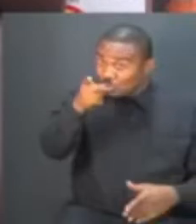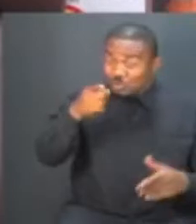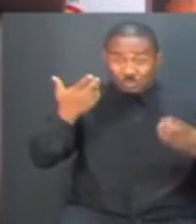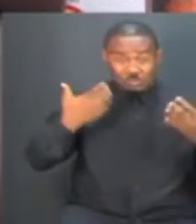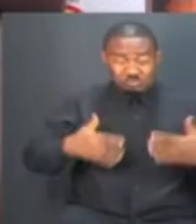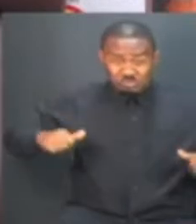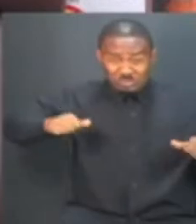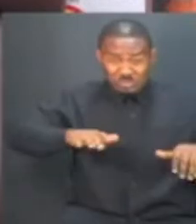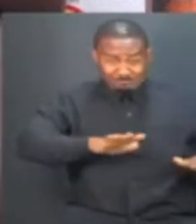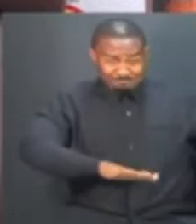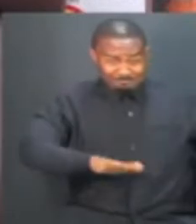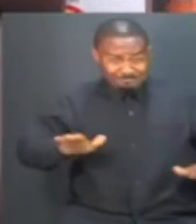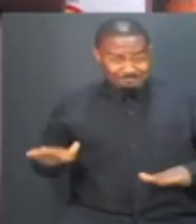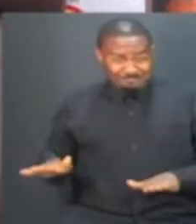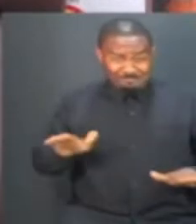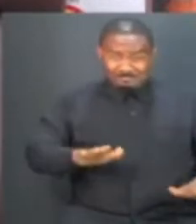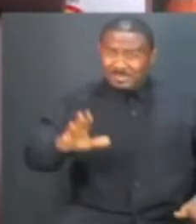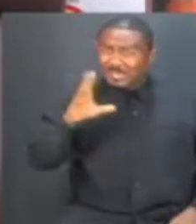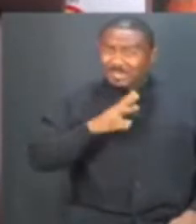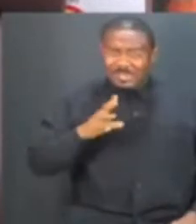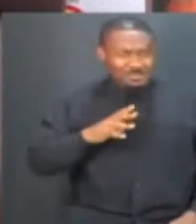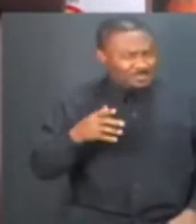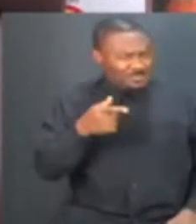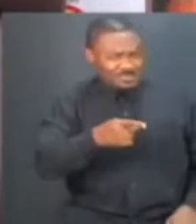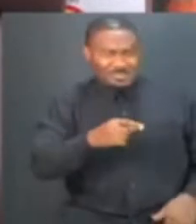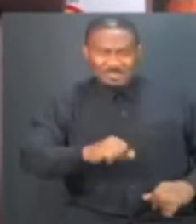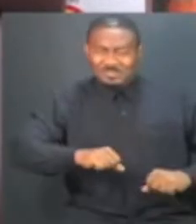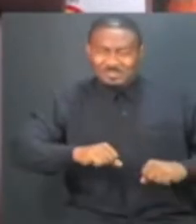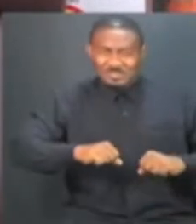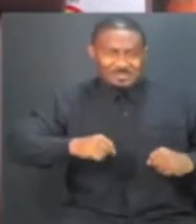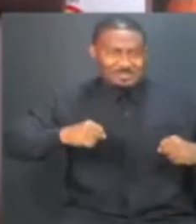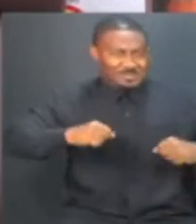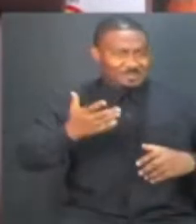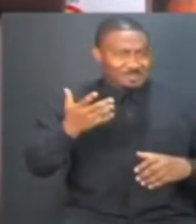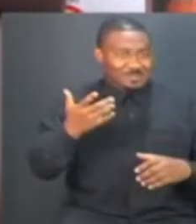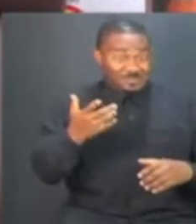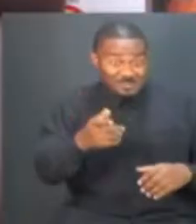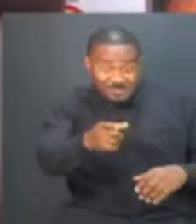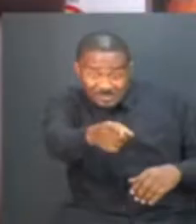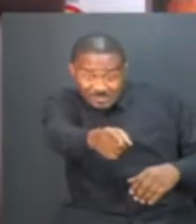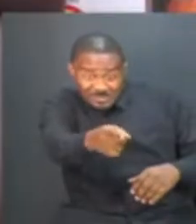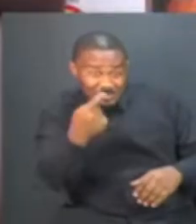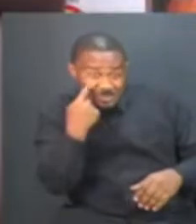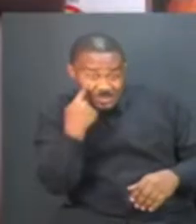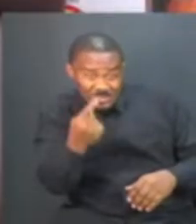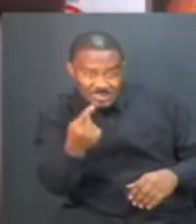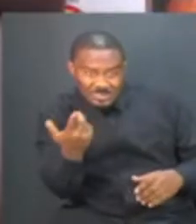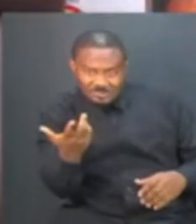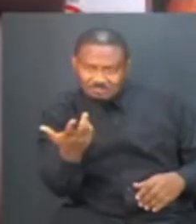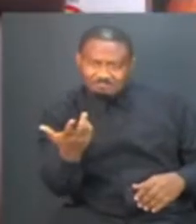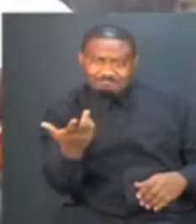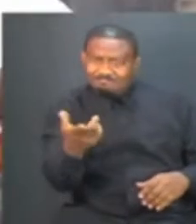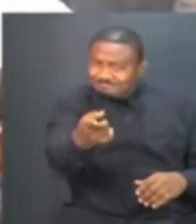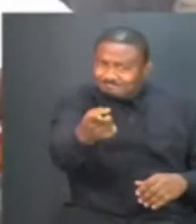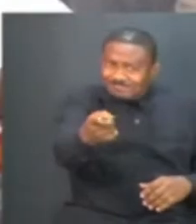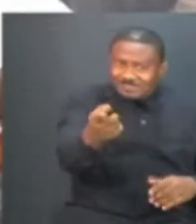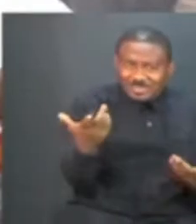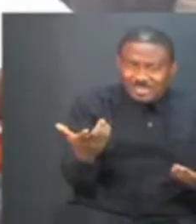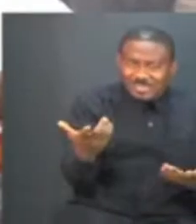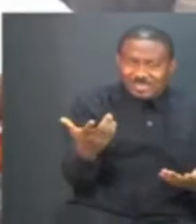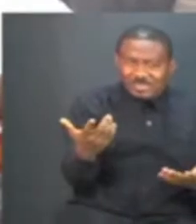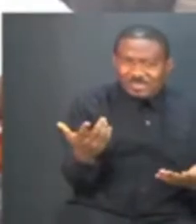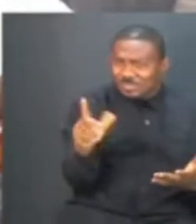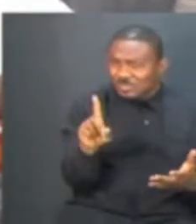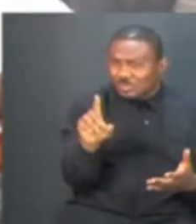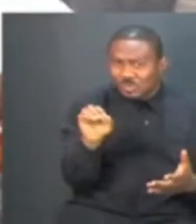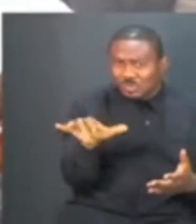the majority chief whip cannot dress like this. The deputy, look at how Honorable Zweda is dressed. So my good friend, cannot be dressed like that.